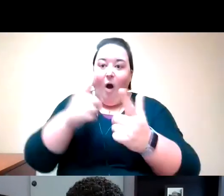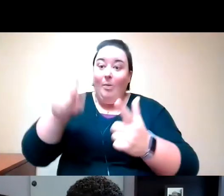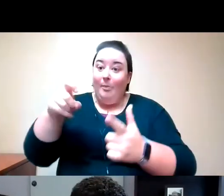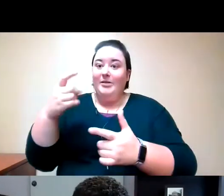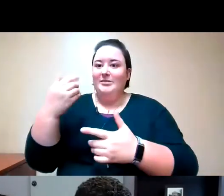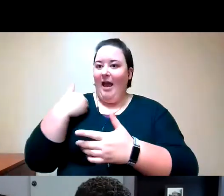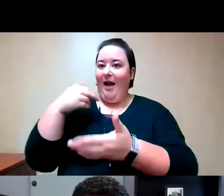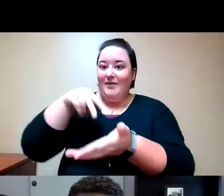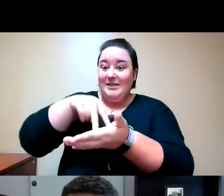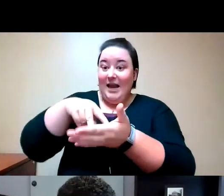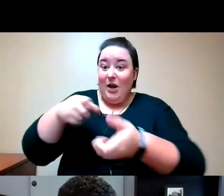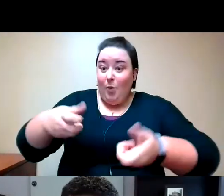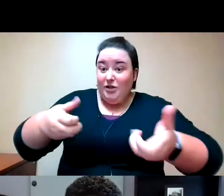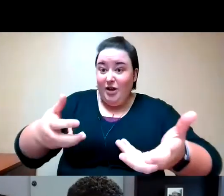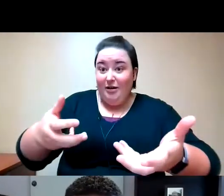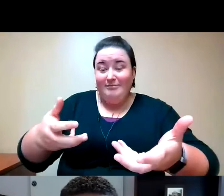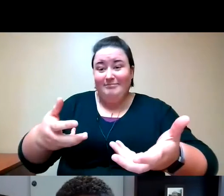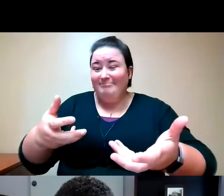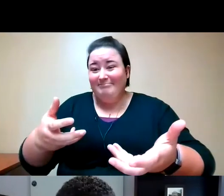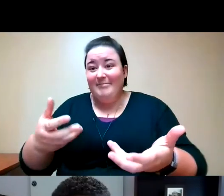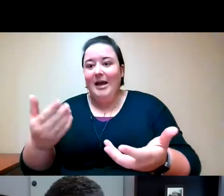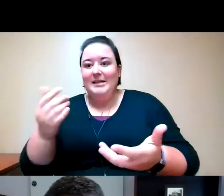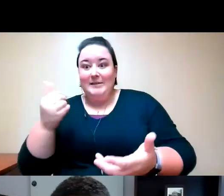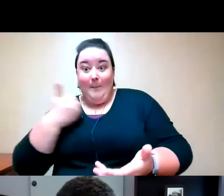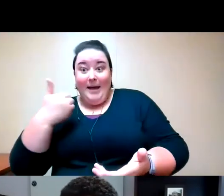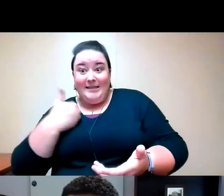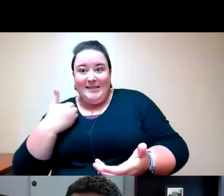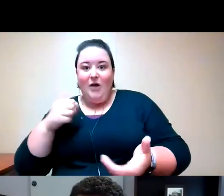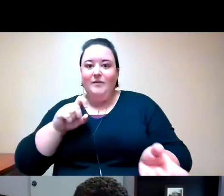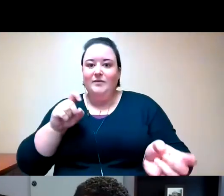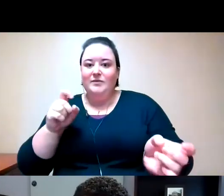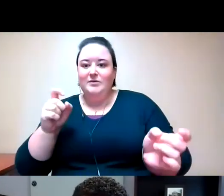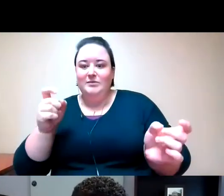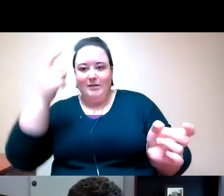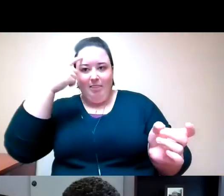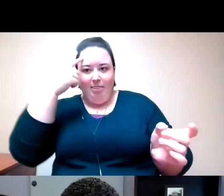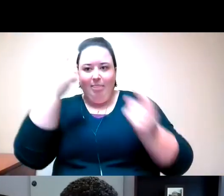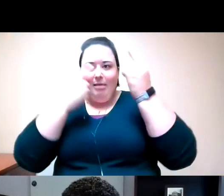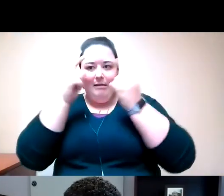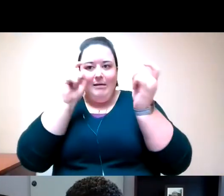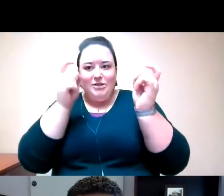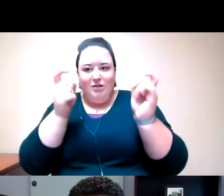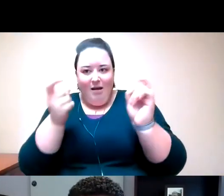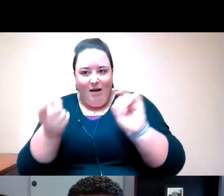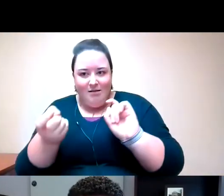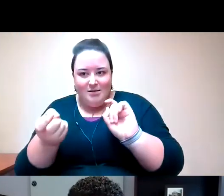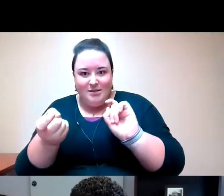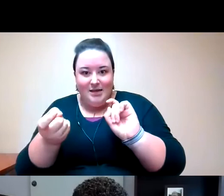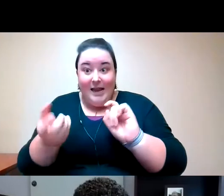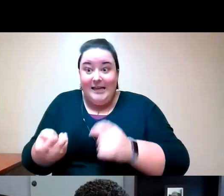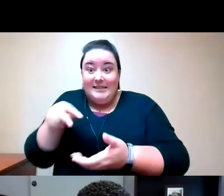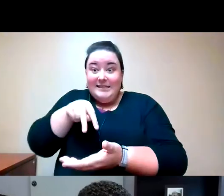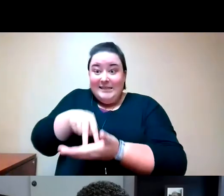quite honestly, in my own journey, as I've said, I've even shifted my thinking, because even the standing frame